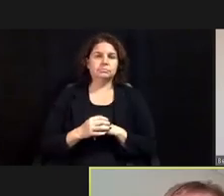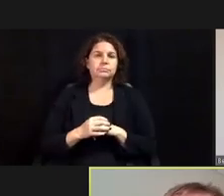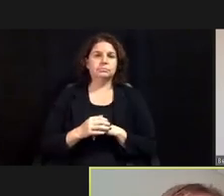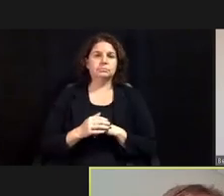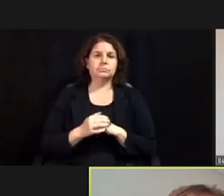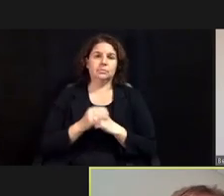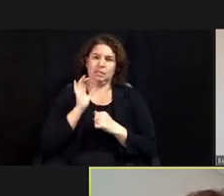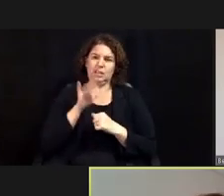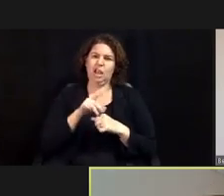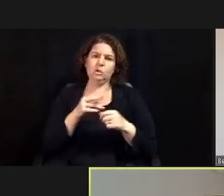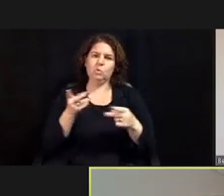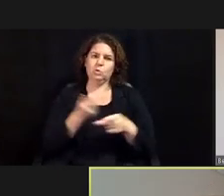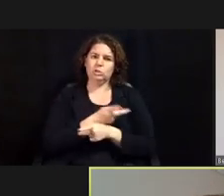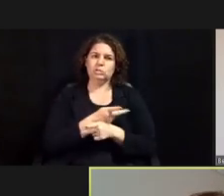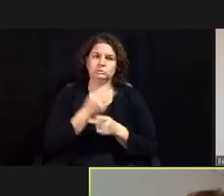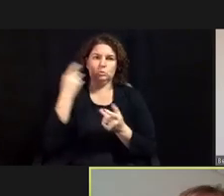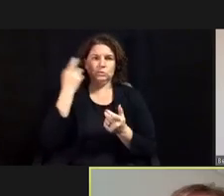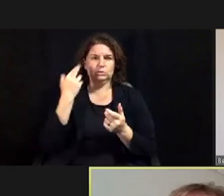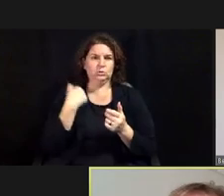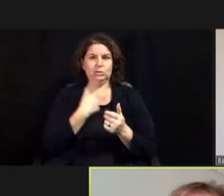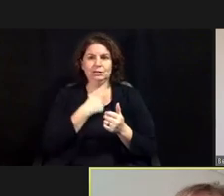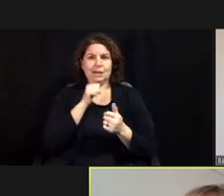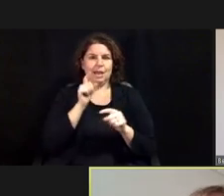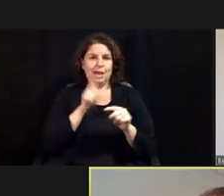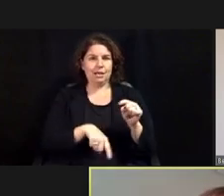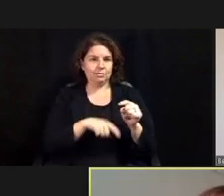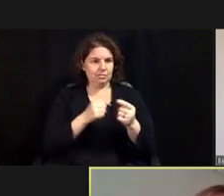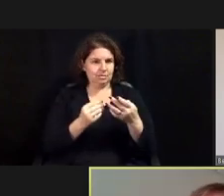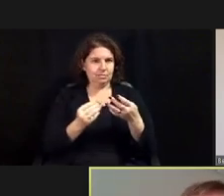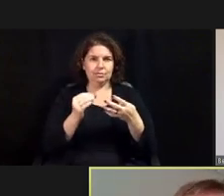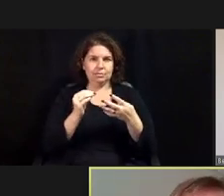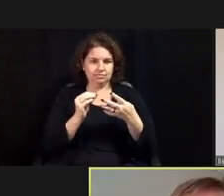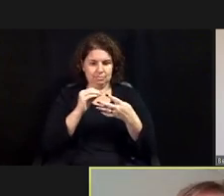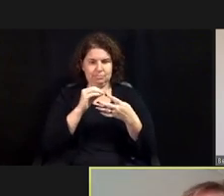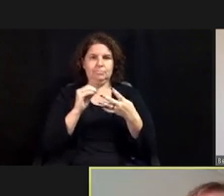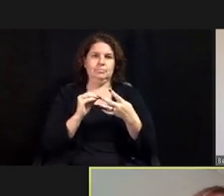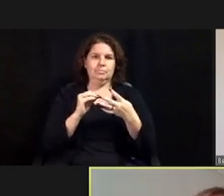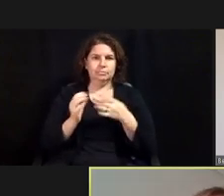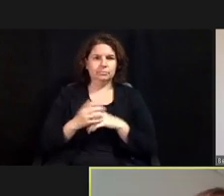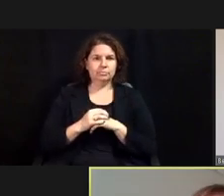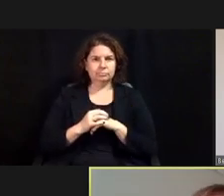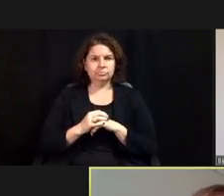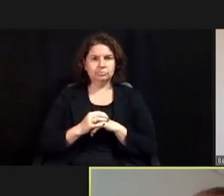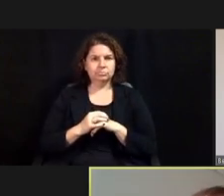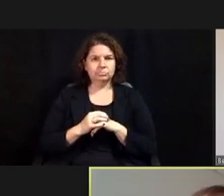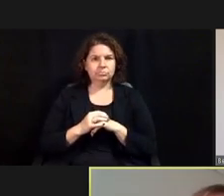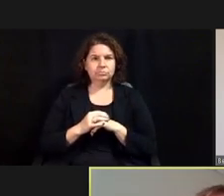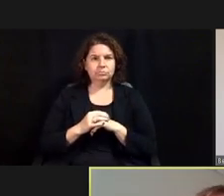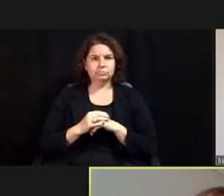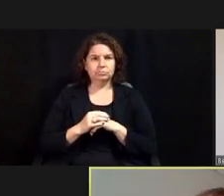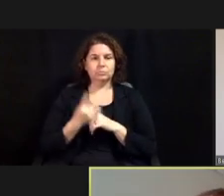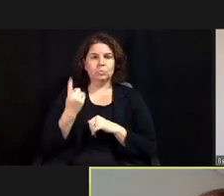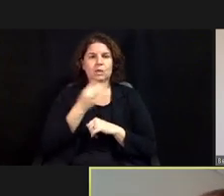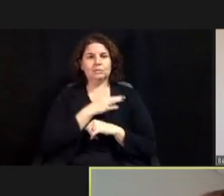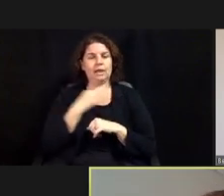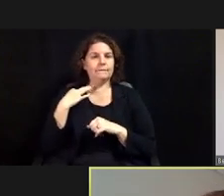week. It was a staff member who had attended an indoor party in another county.